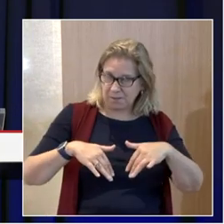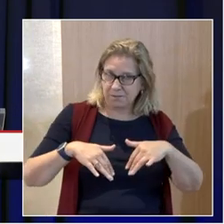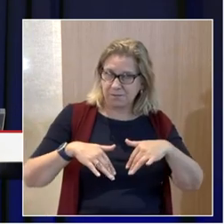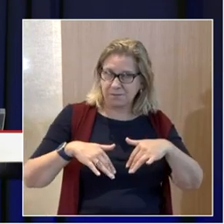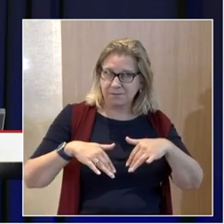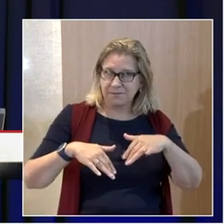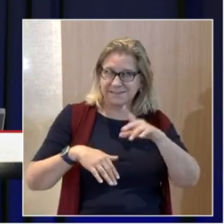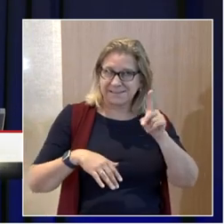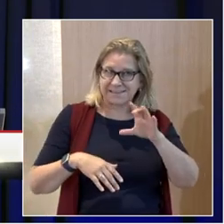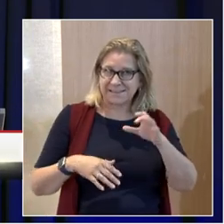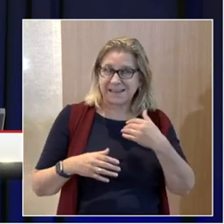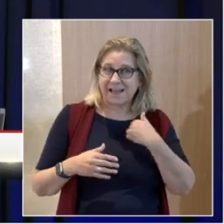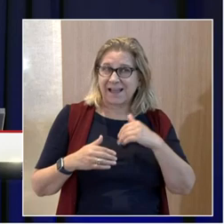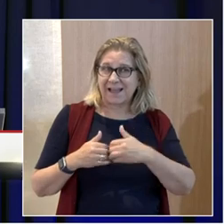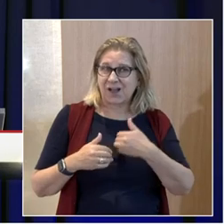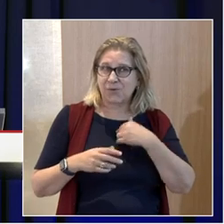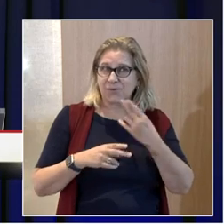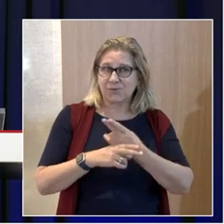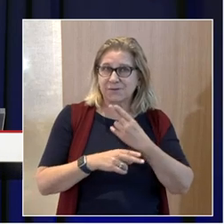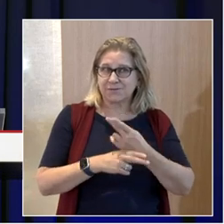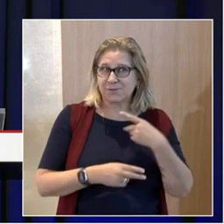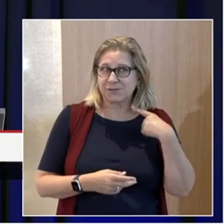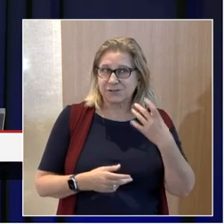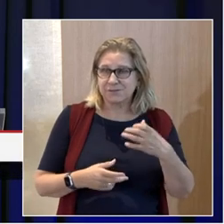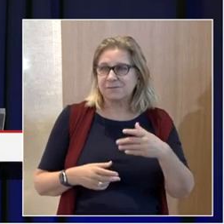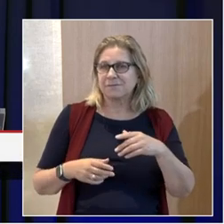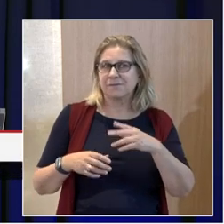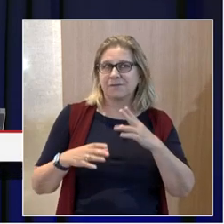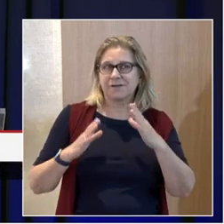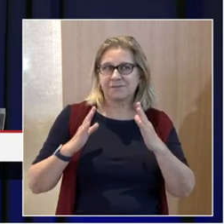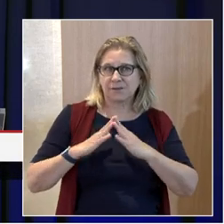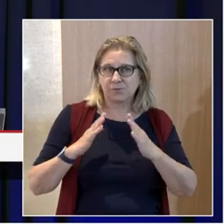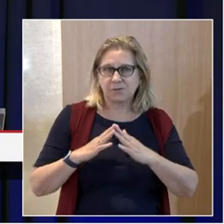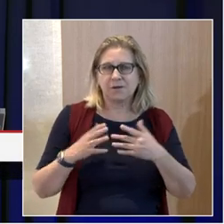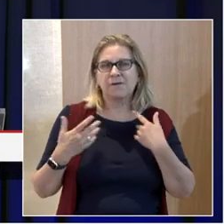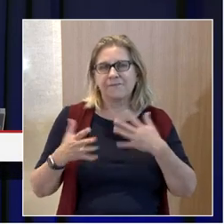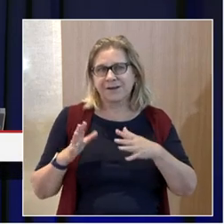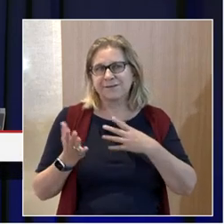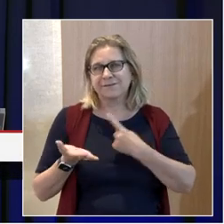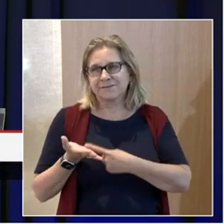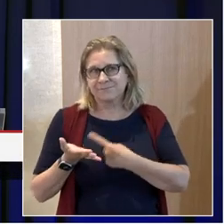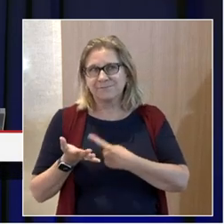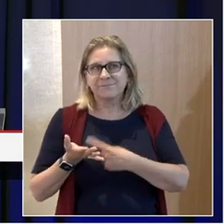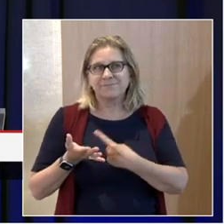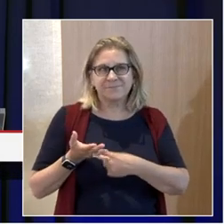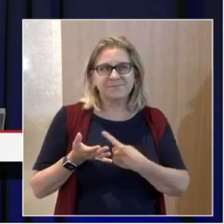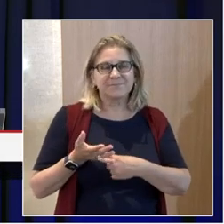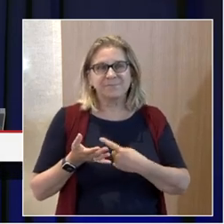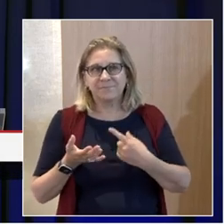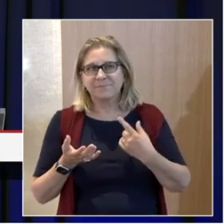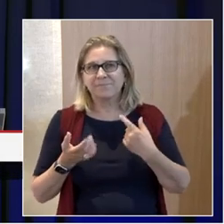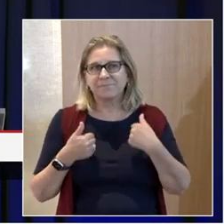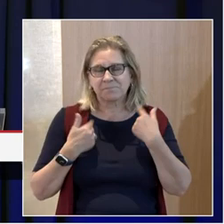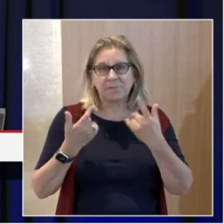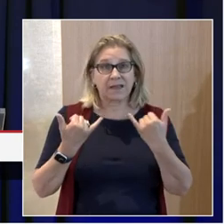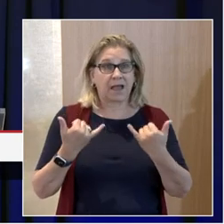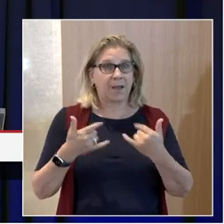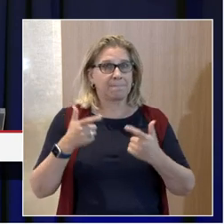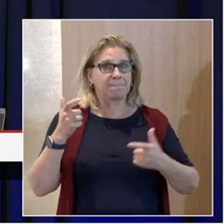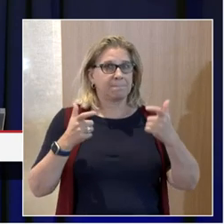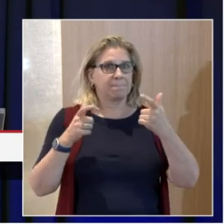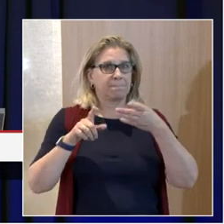downtown, it was probably discussed already, is also a primary goal of ours. Our downtown